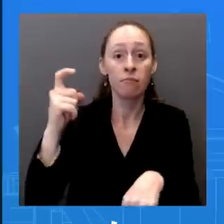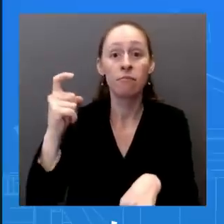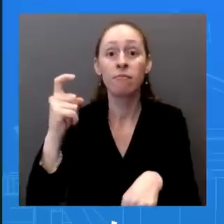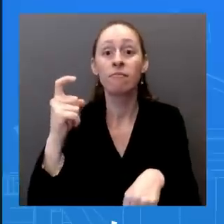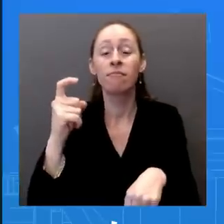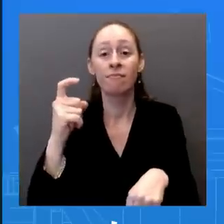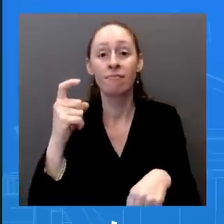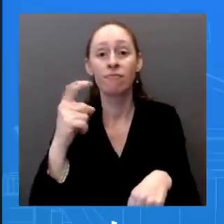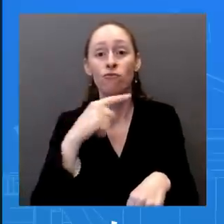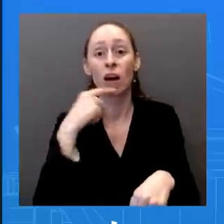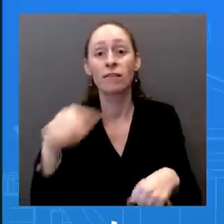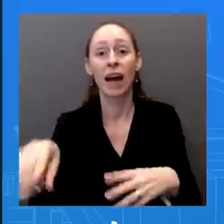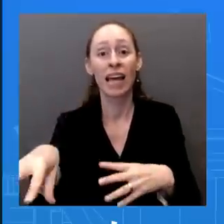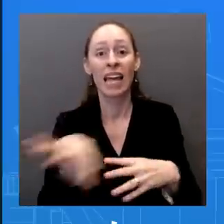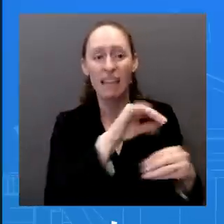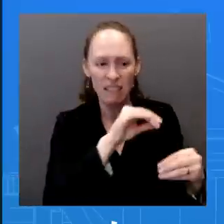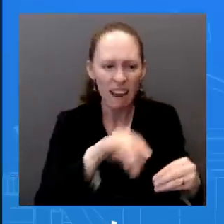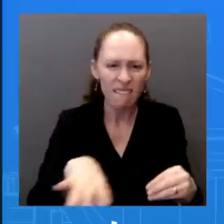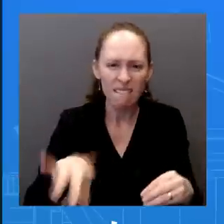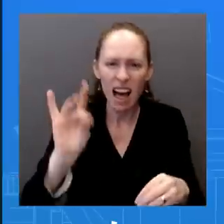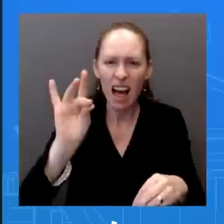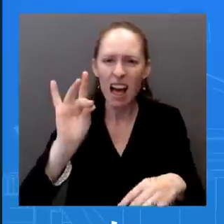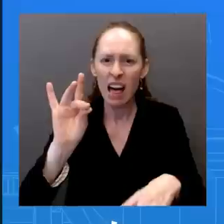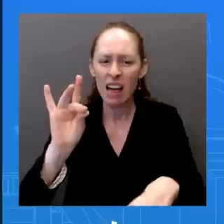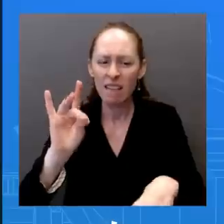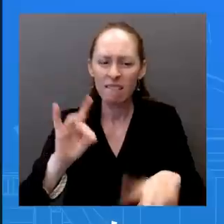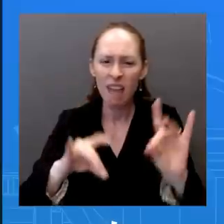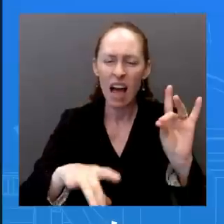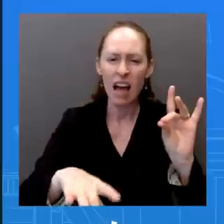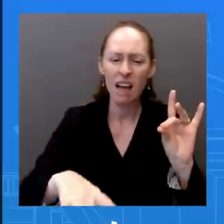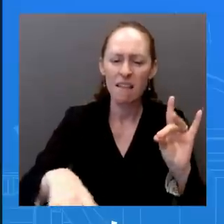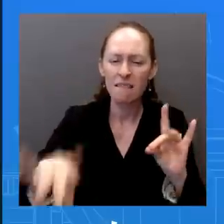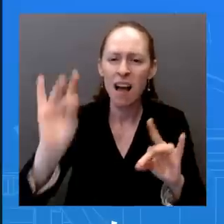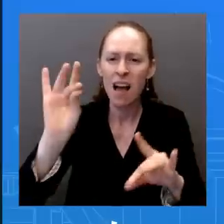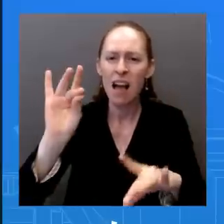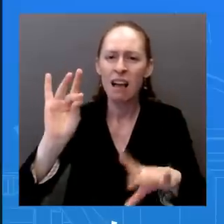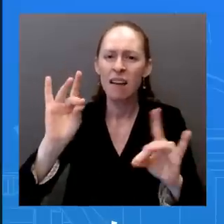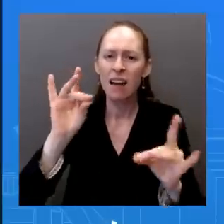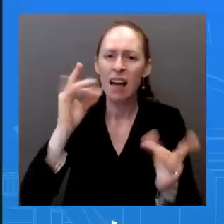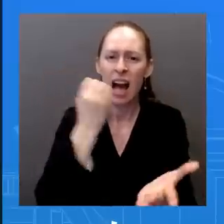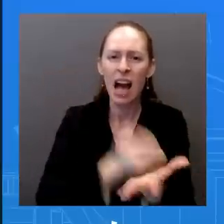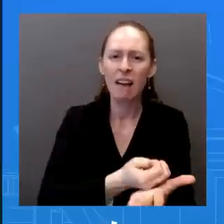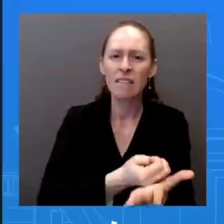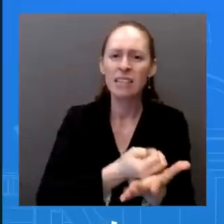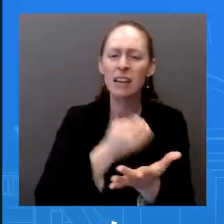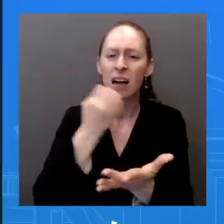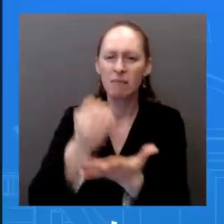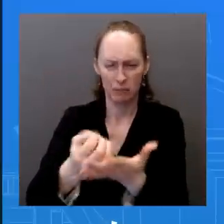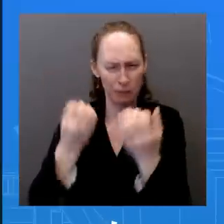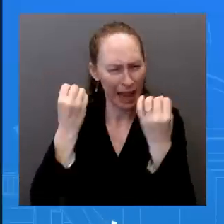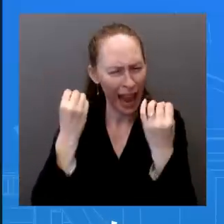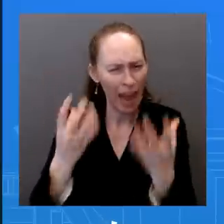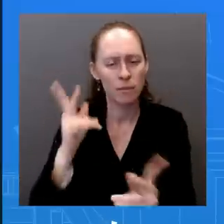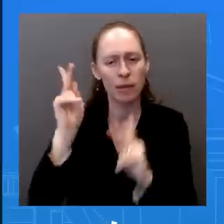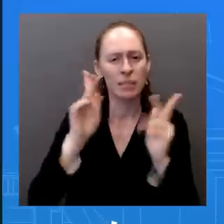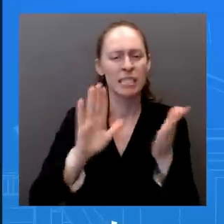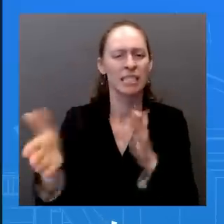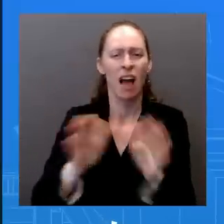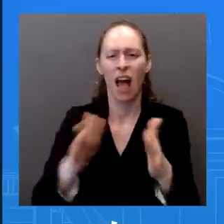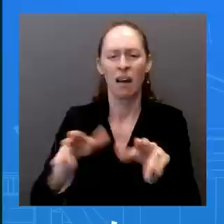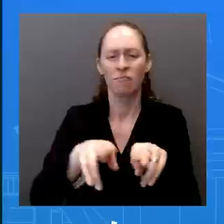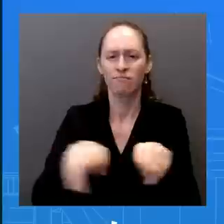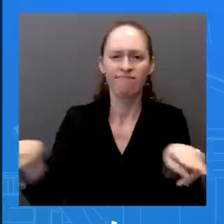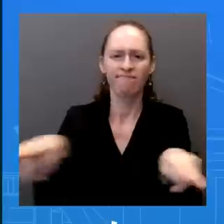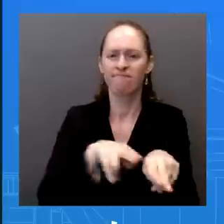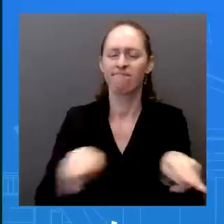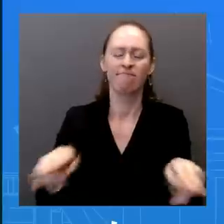these mass atrocities. And the United States has said from the beginning of this conflict that we are going to work with the international community through every mechanism